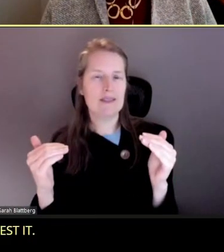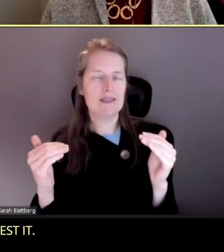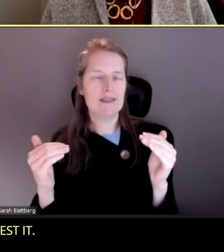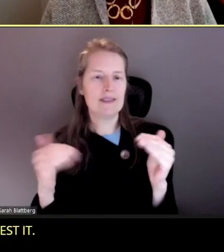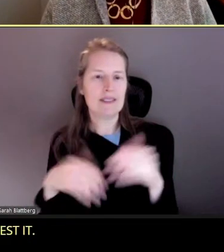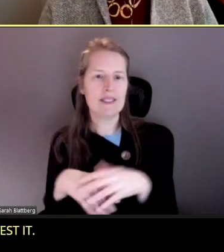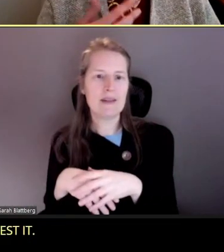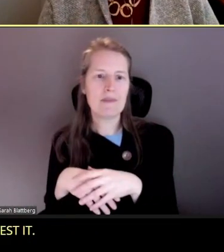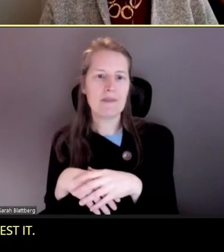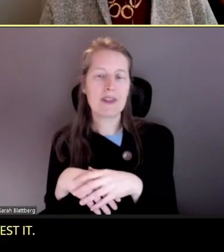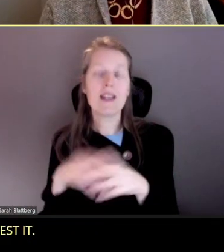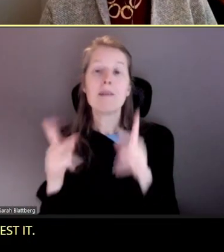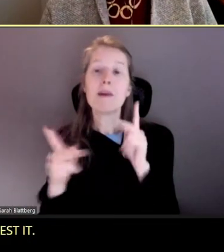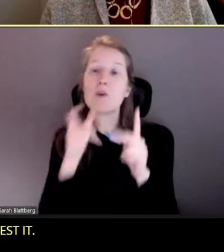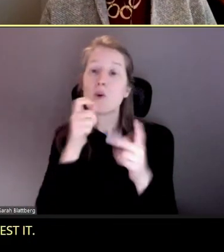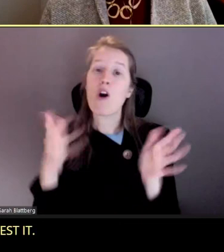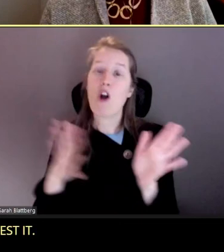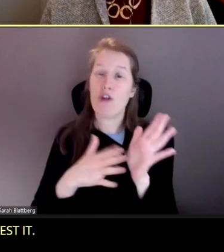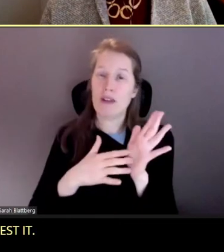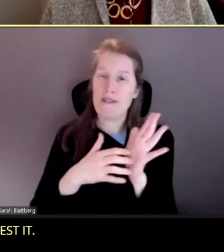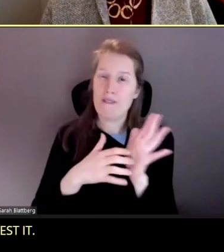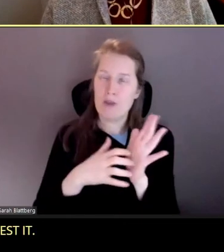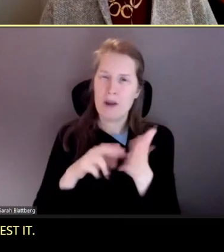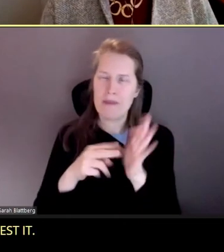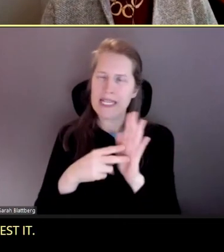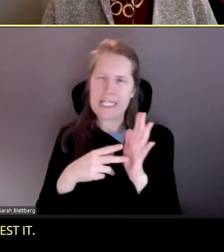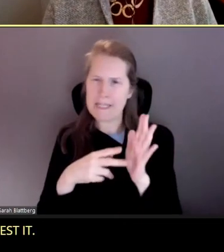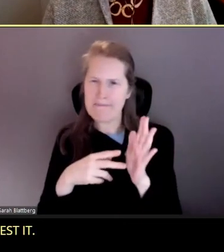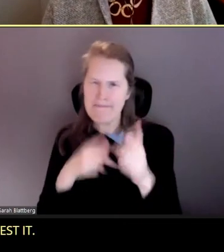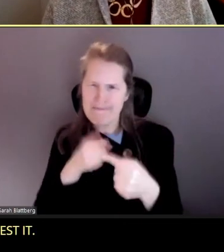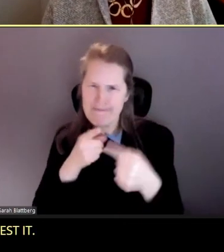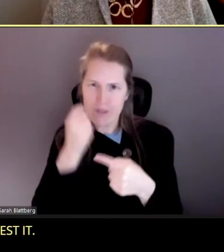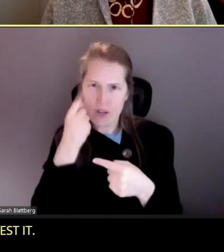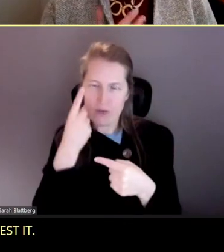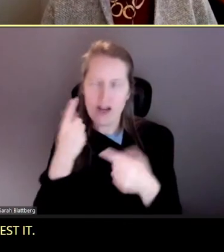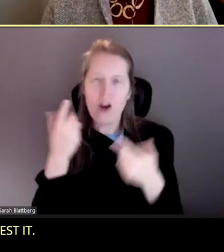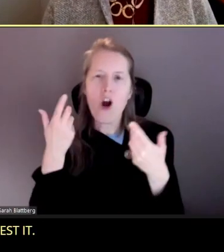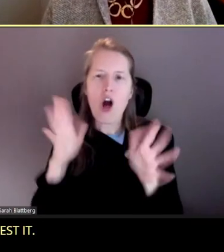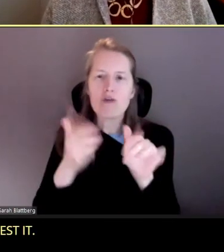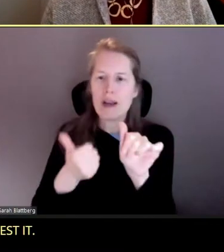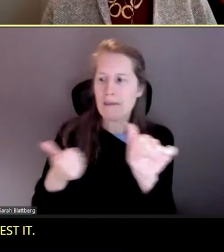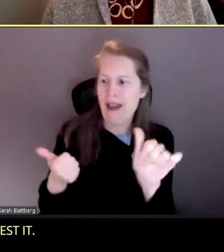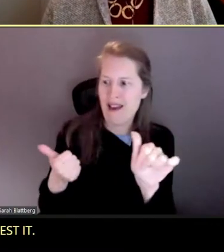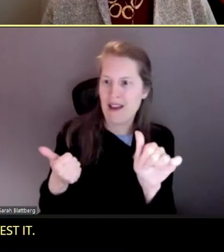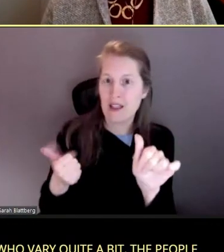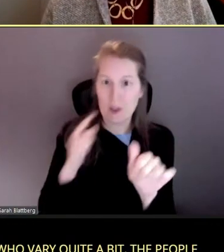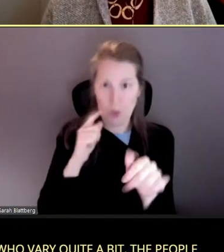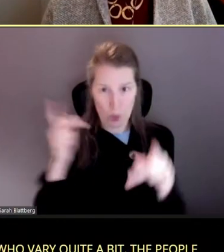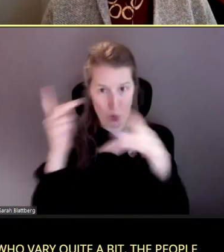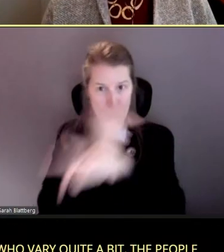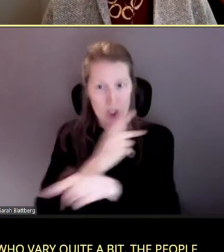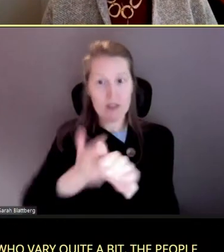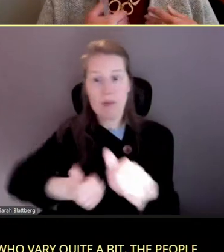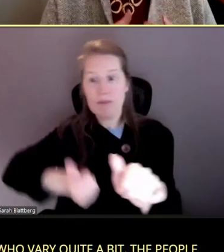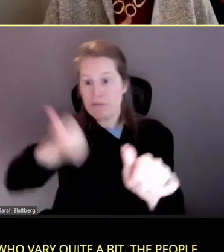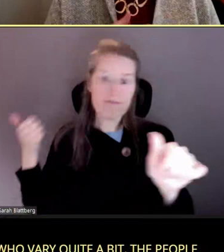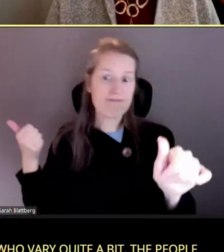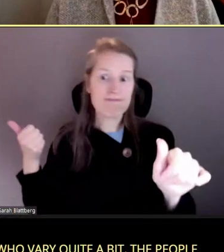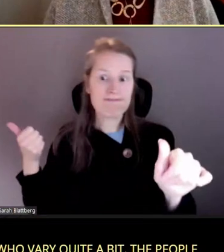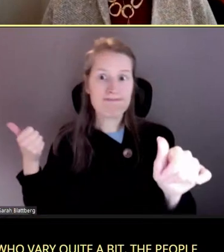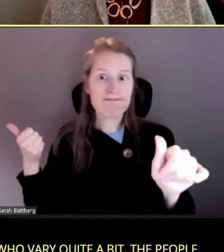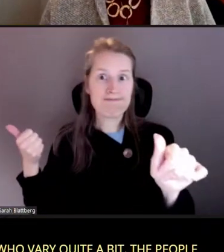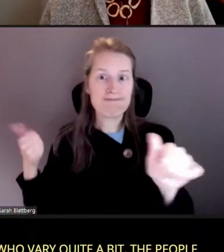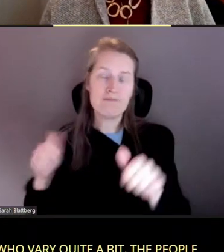people who are more vulnerable, who have less ability, are going to be the ones who are already left behind. You don't want to further disadvantage them, in my